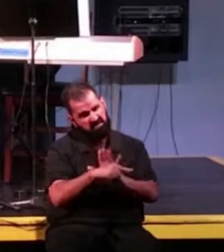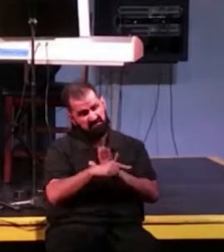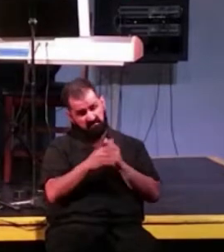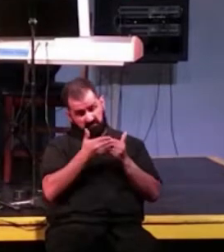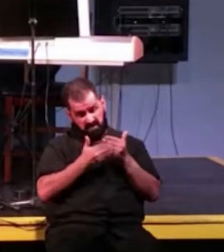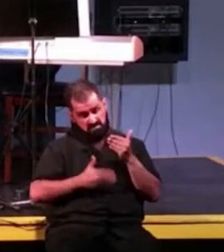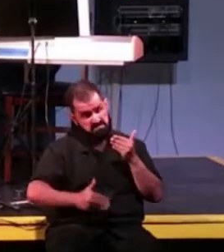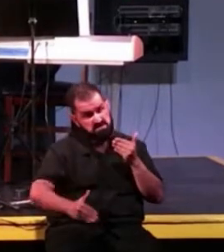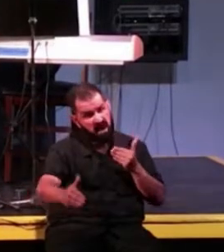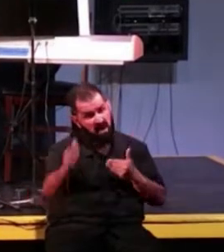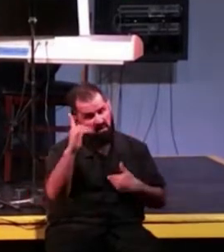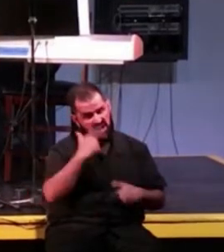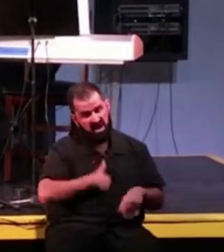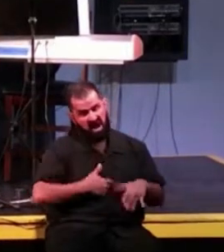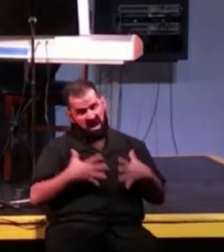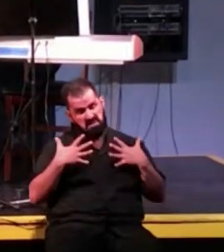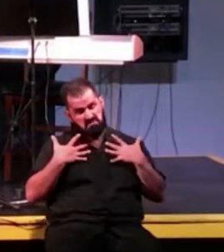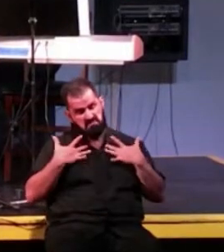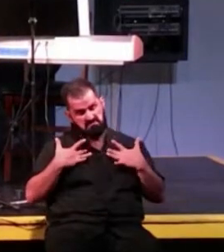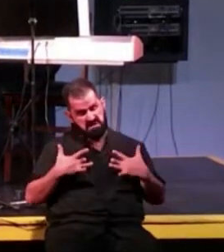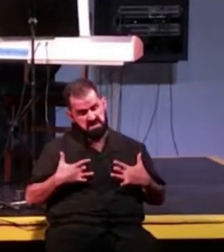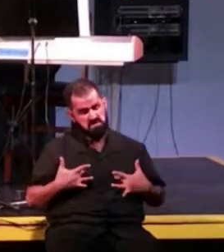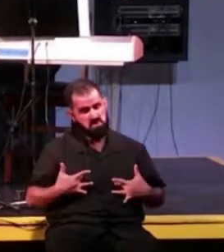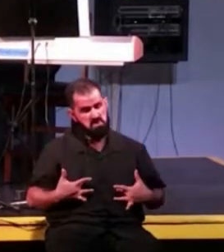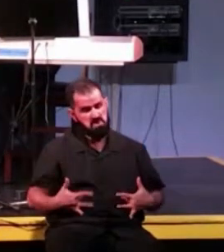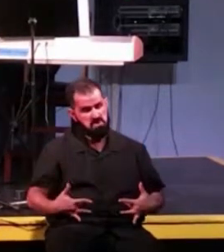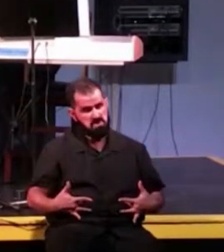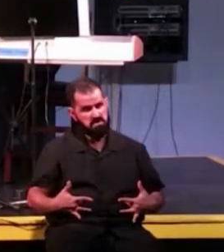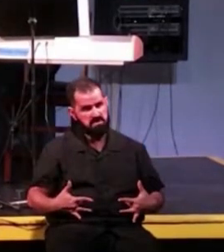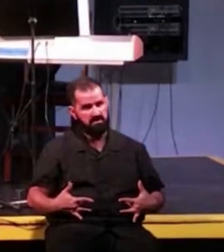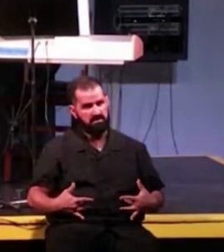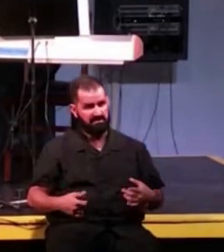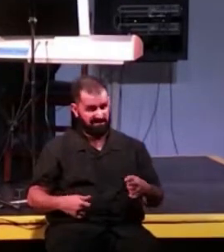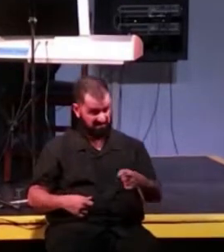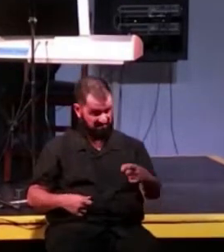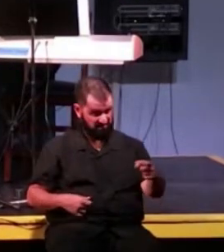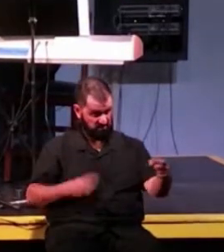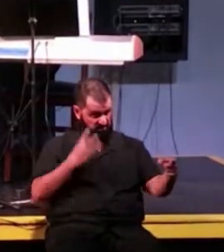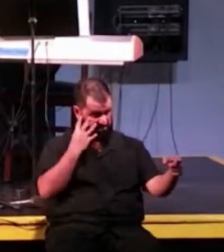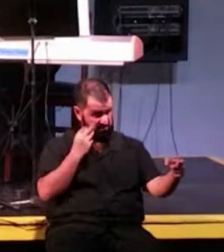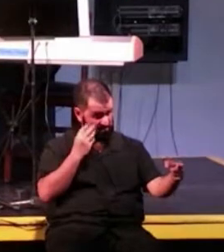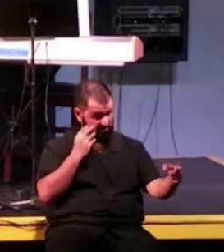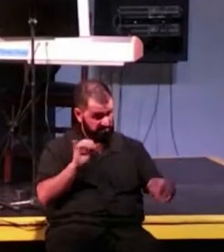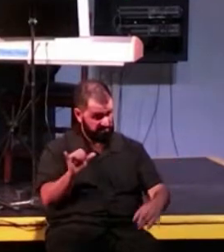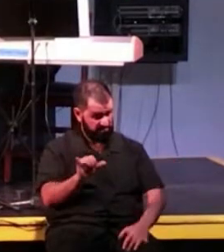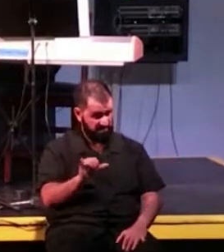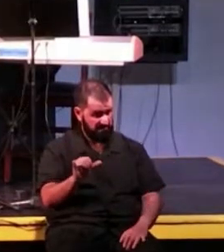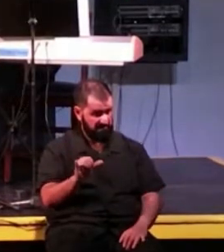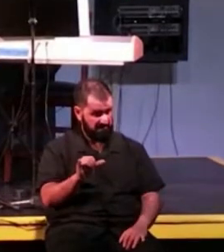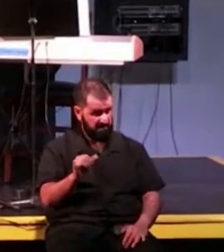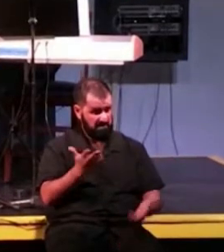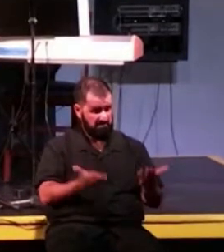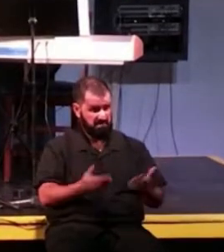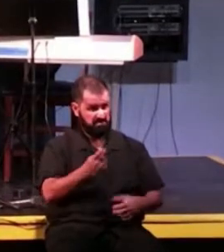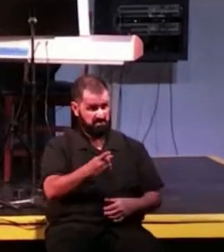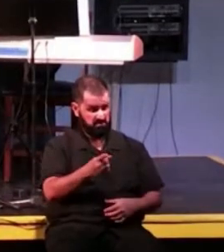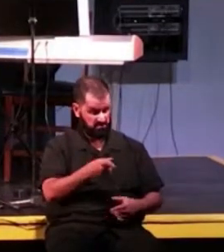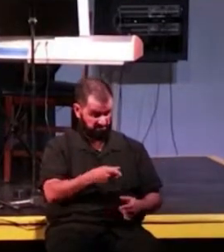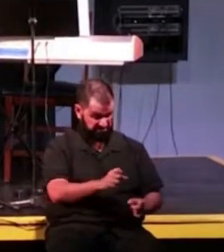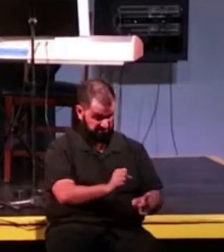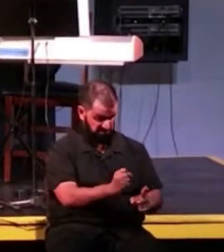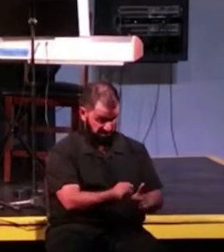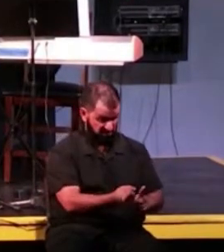on, I'm miserable. Could it be that you're in danger of comparing